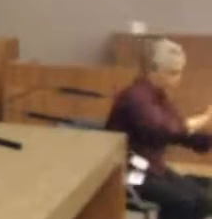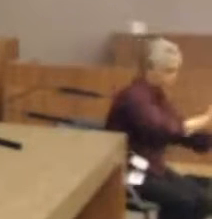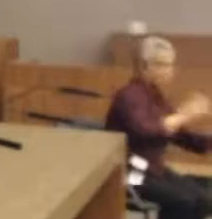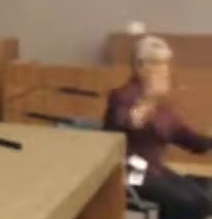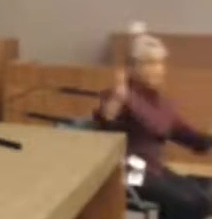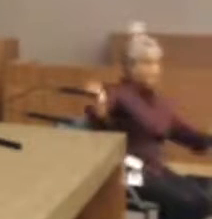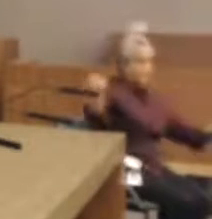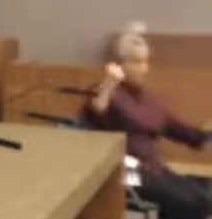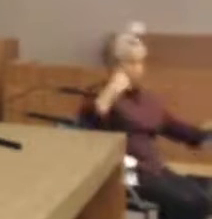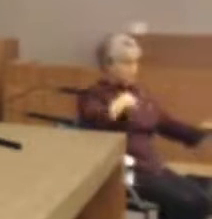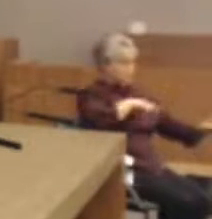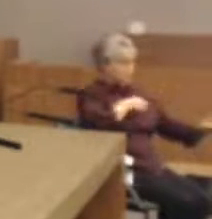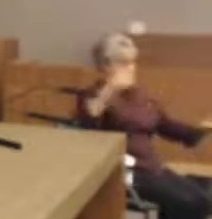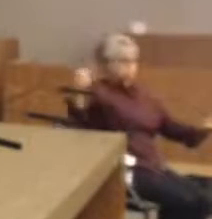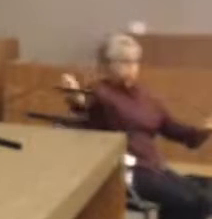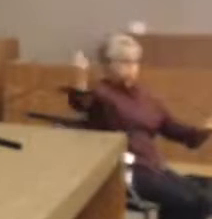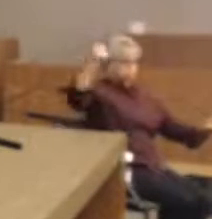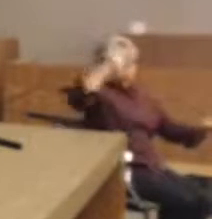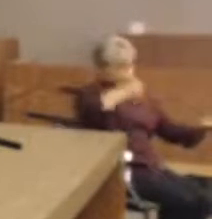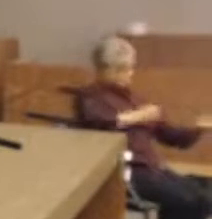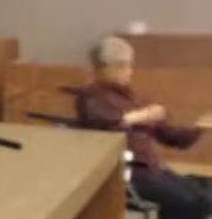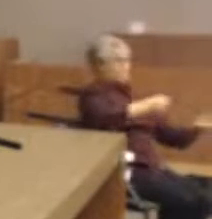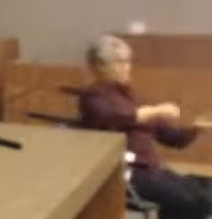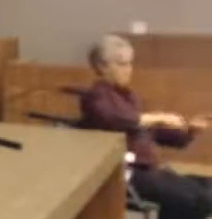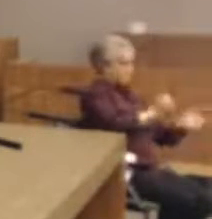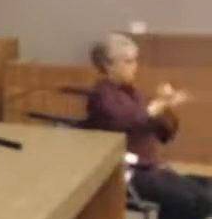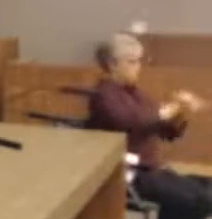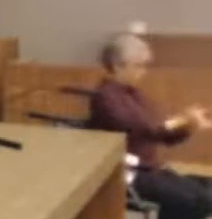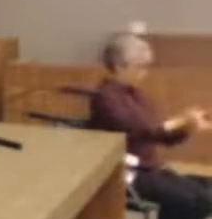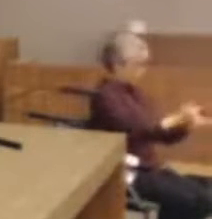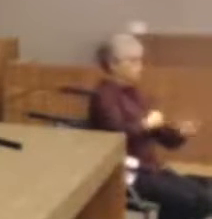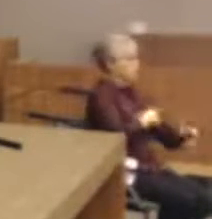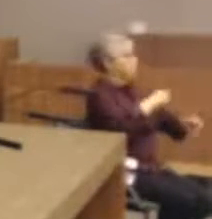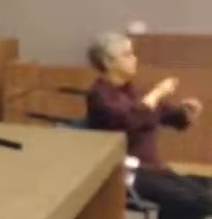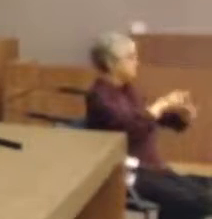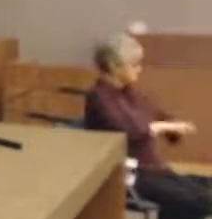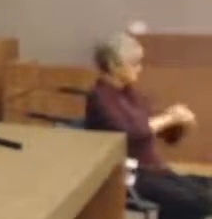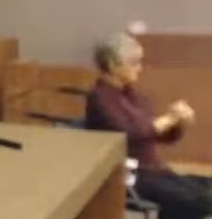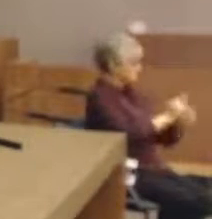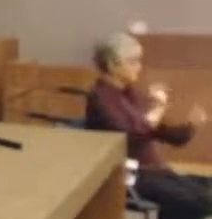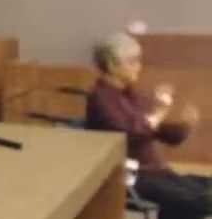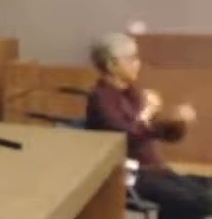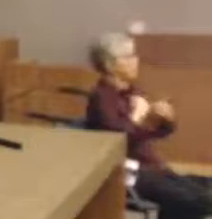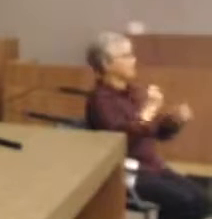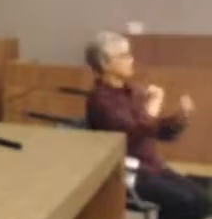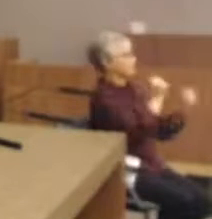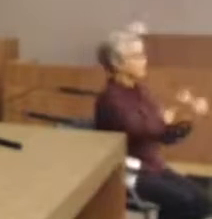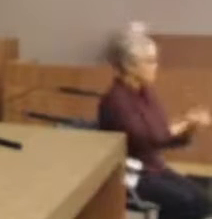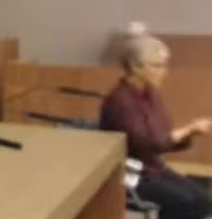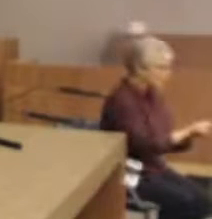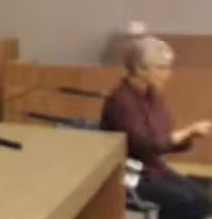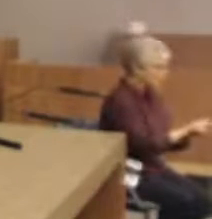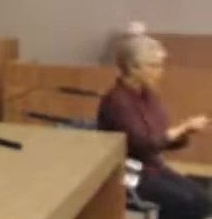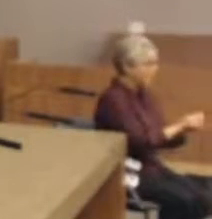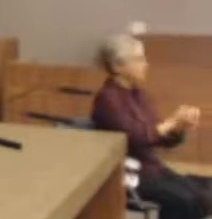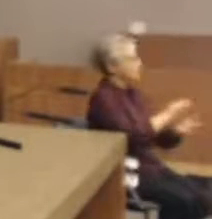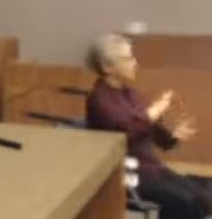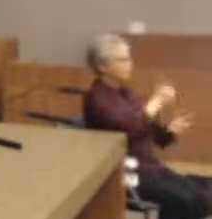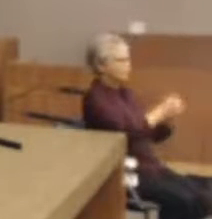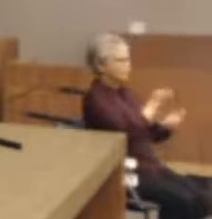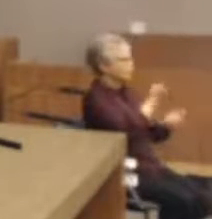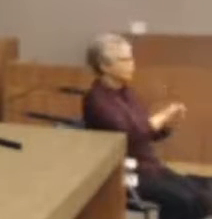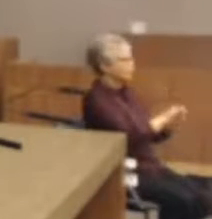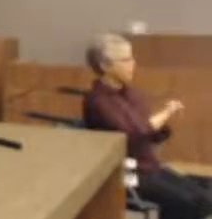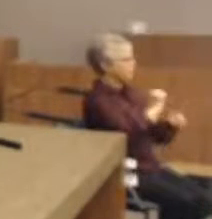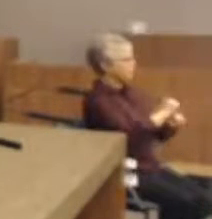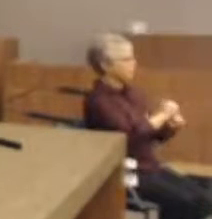and we feed people and we sit with them for a while, and then they question them. And so all of that stuff helps calm down the chemicals so that they